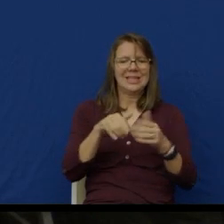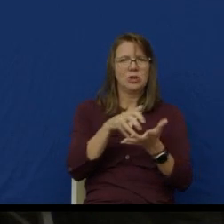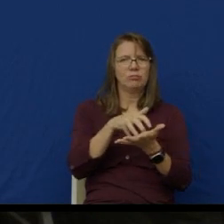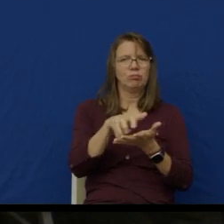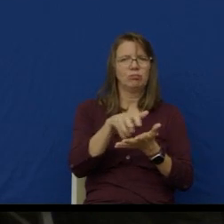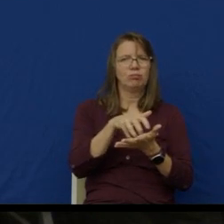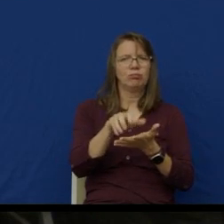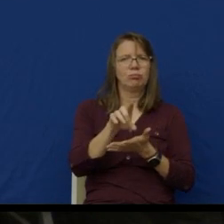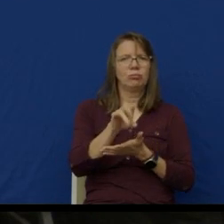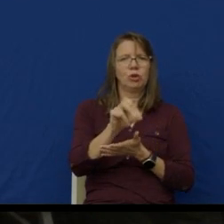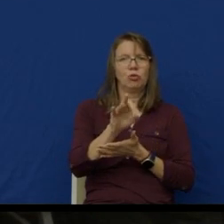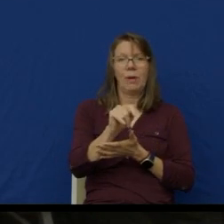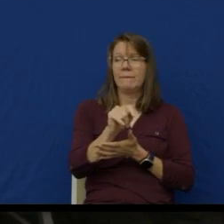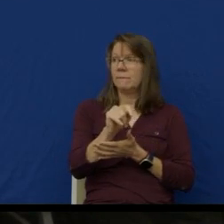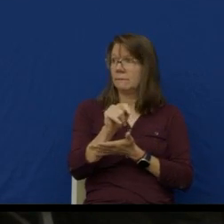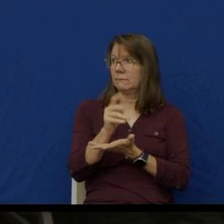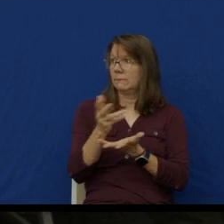action.